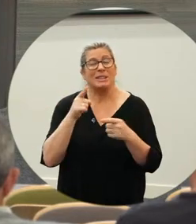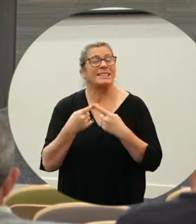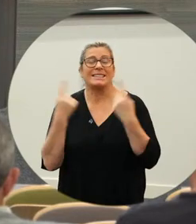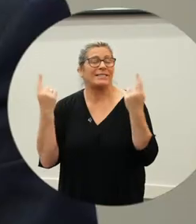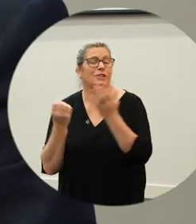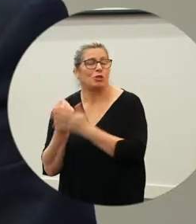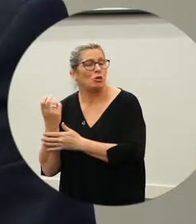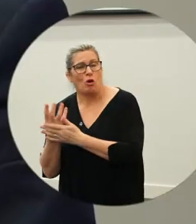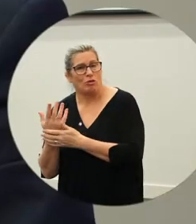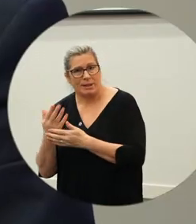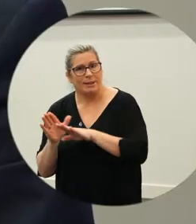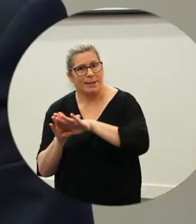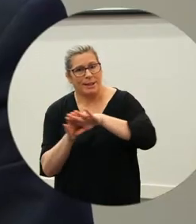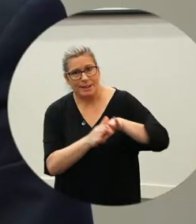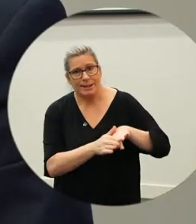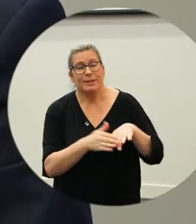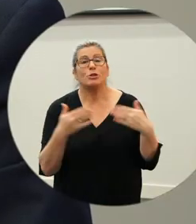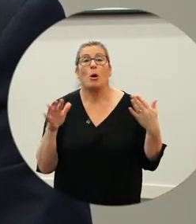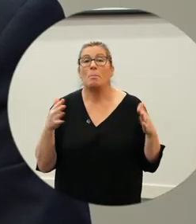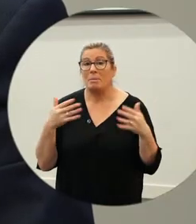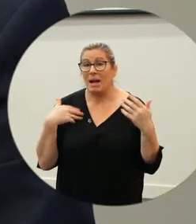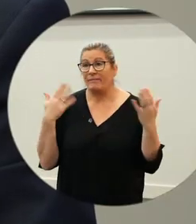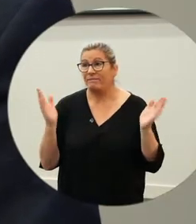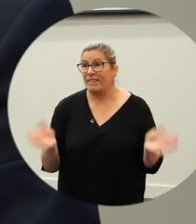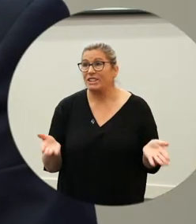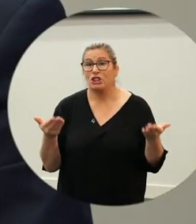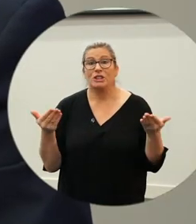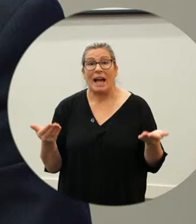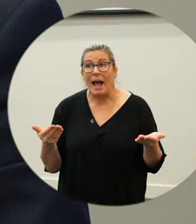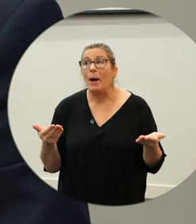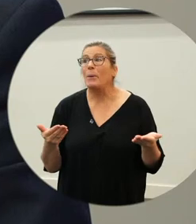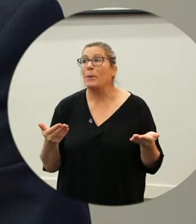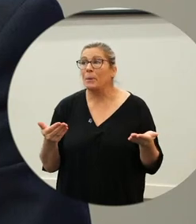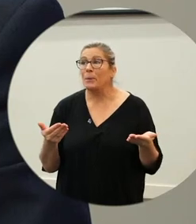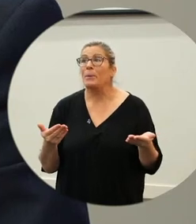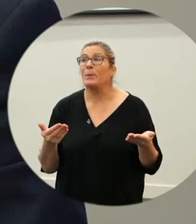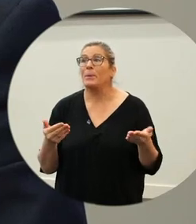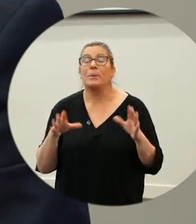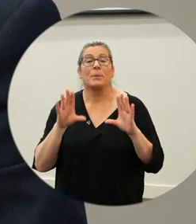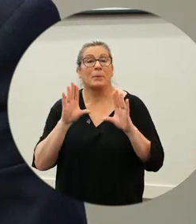story. So maybe on that point I'll finish it.